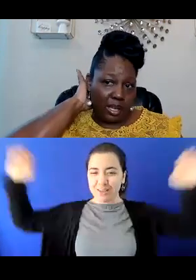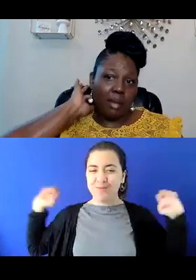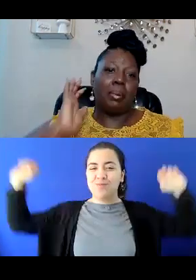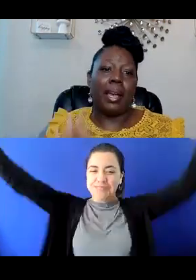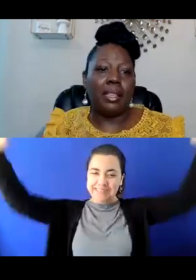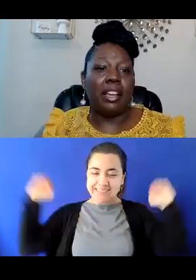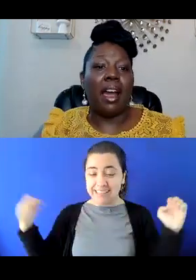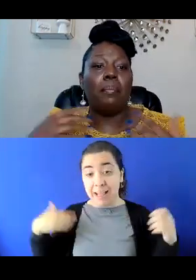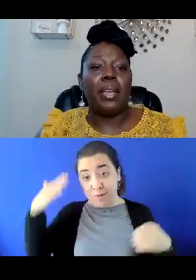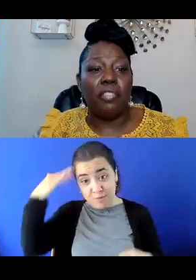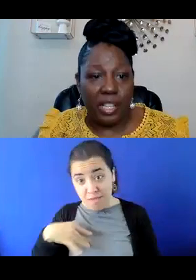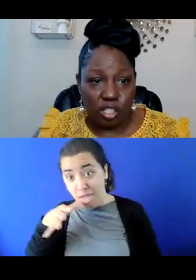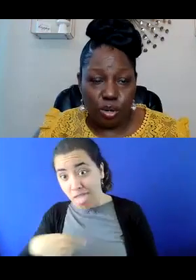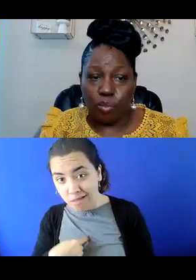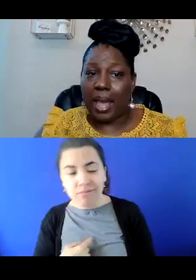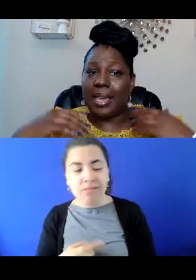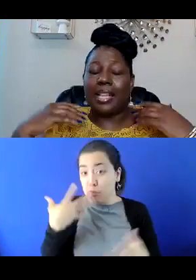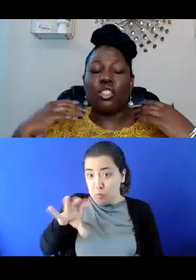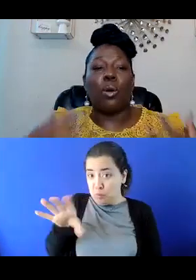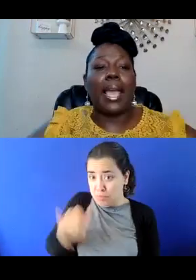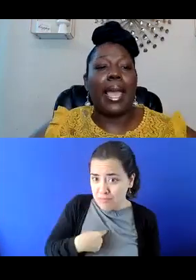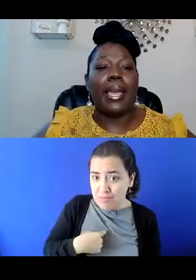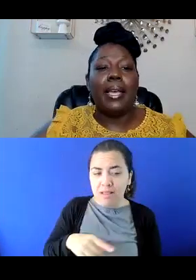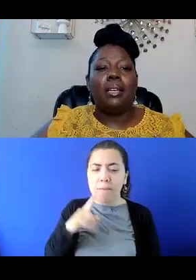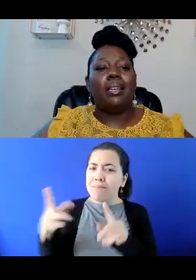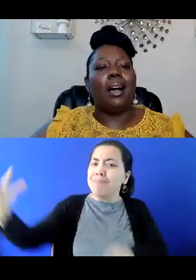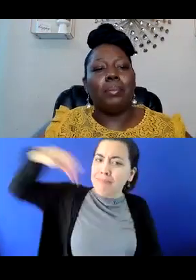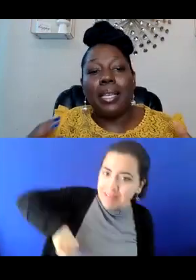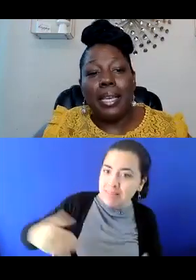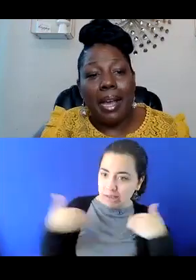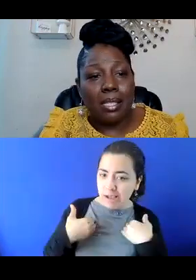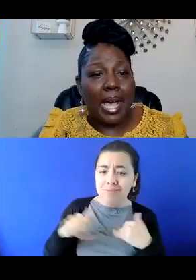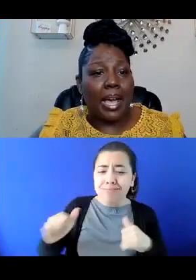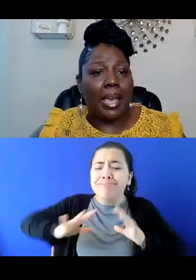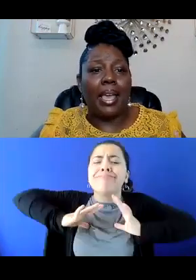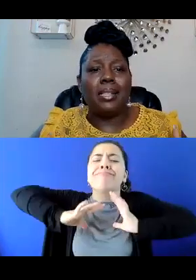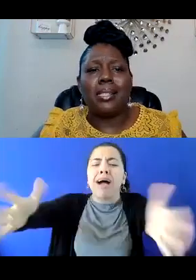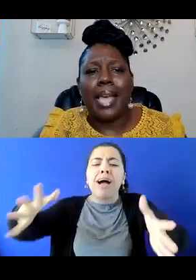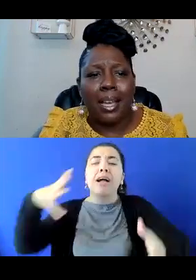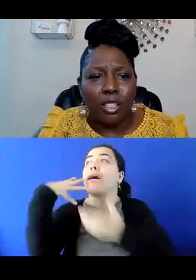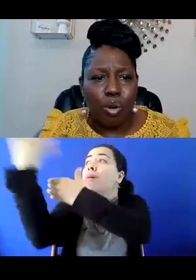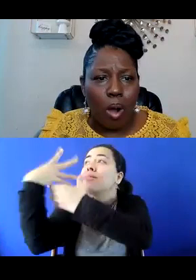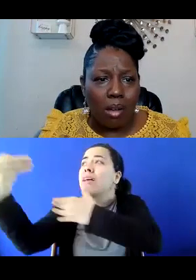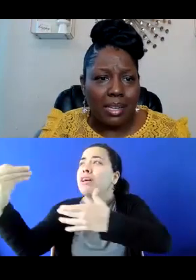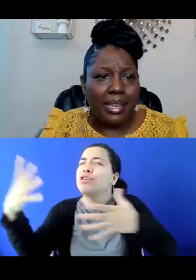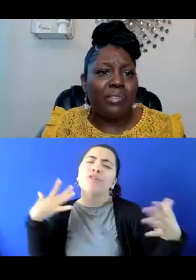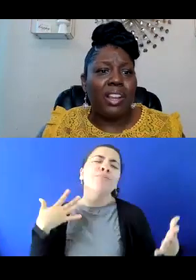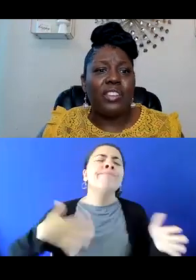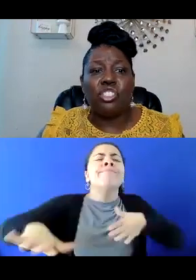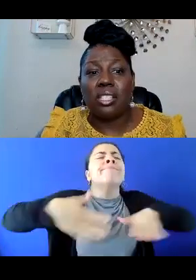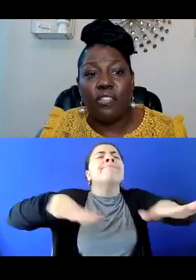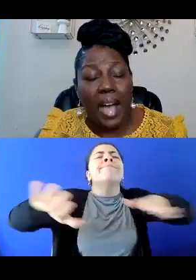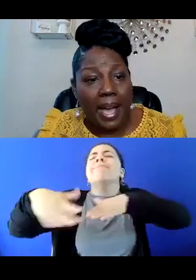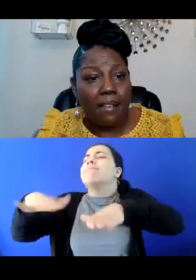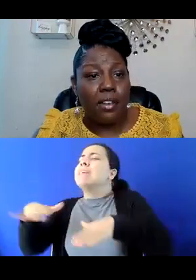do it, but there are benefits to it, right? It's okay to get outside and just take a little walk, even if